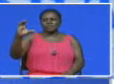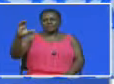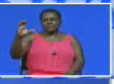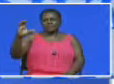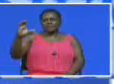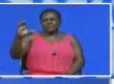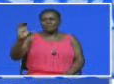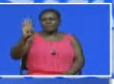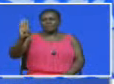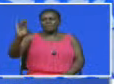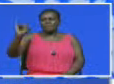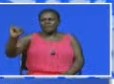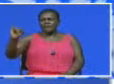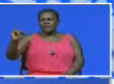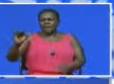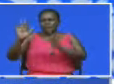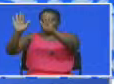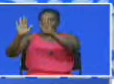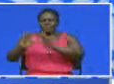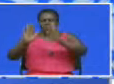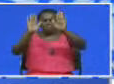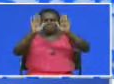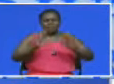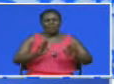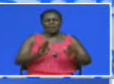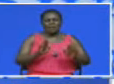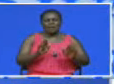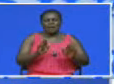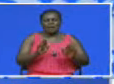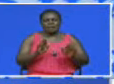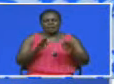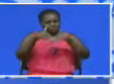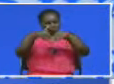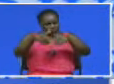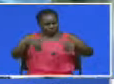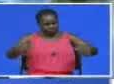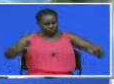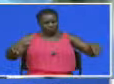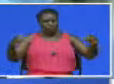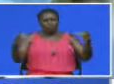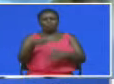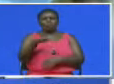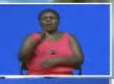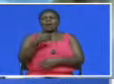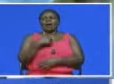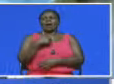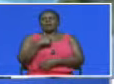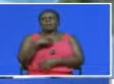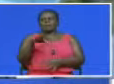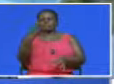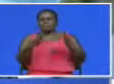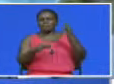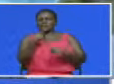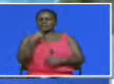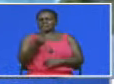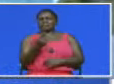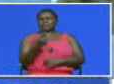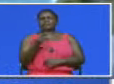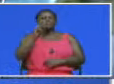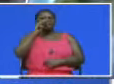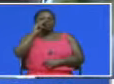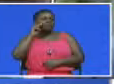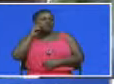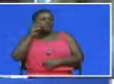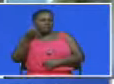a lone BBI popularization drive with an independent secretariat. A move analysts argue is Musalia's